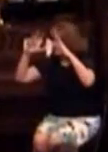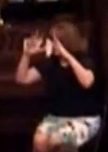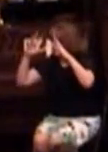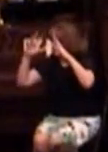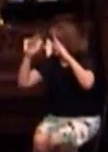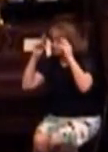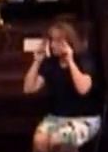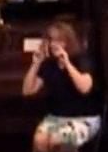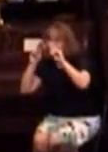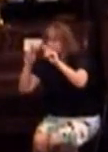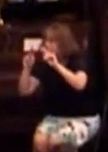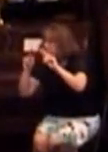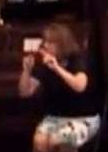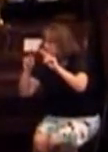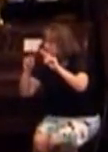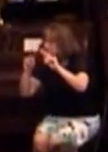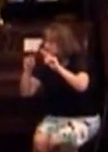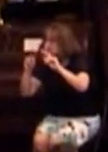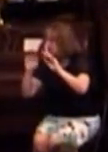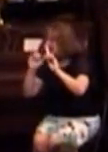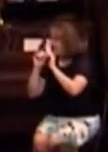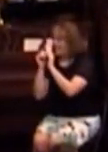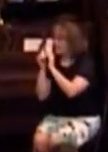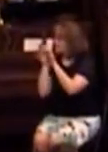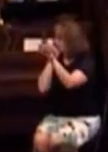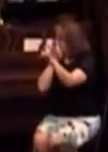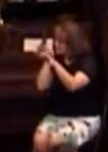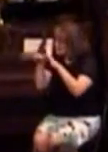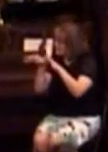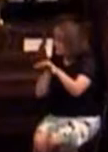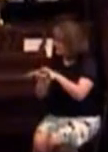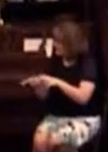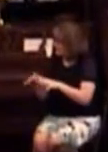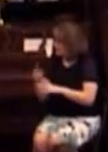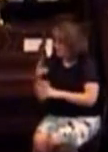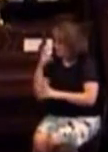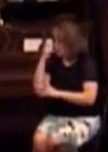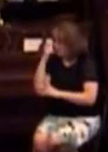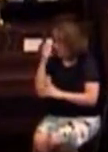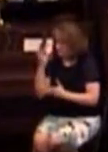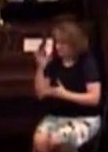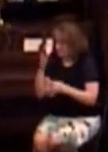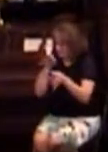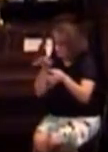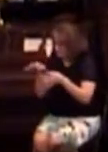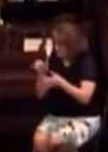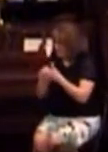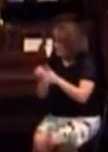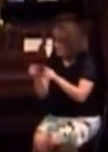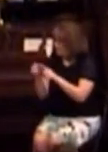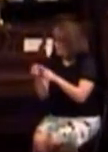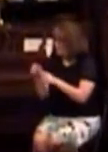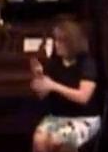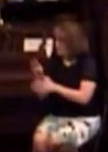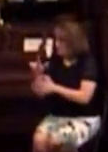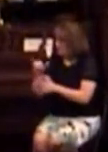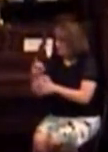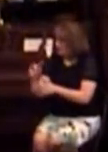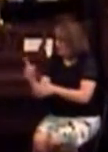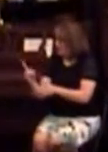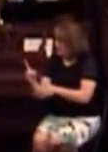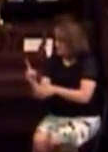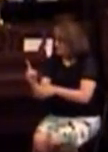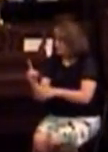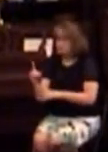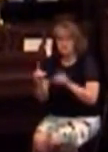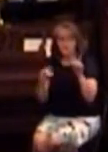how do you express that to a person? Same thing with Jimmy. How does Jimmy know that he's blind? He is